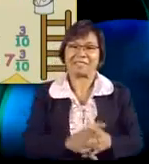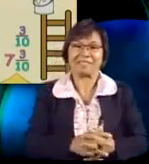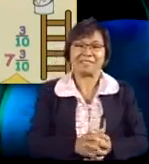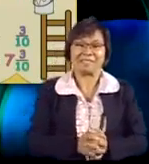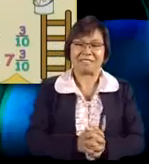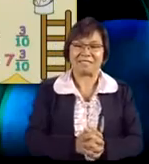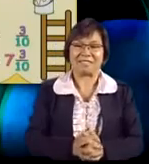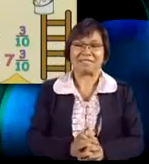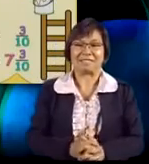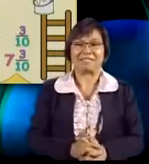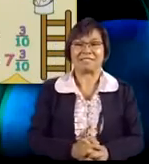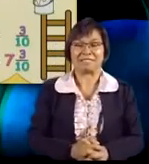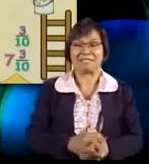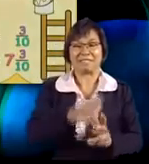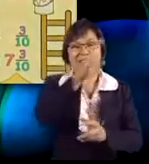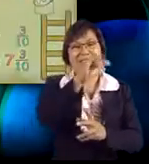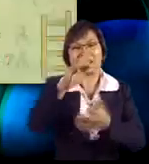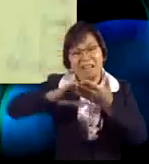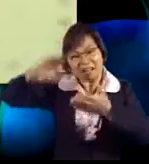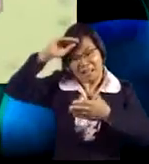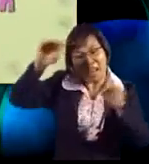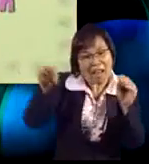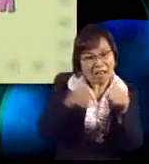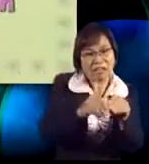3/10. Well done, Nick!